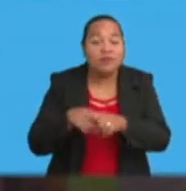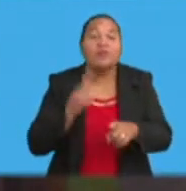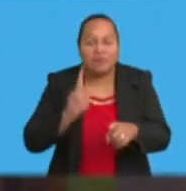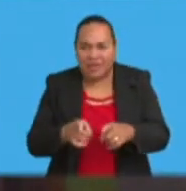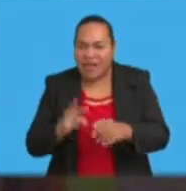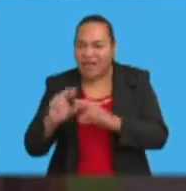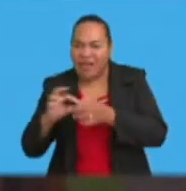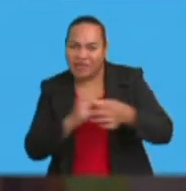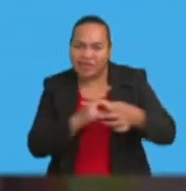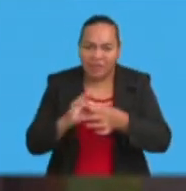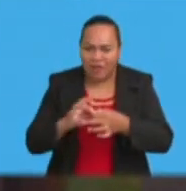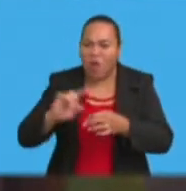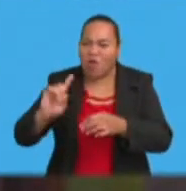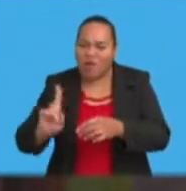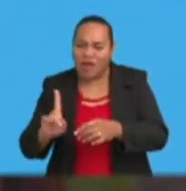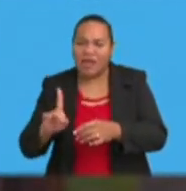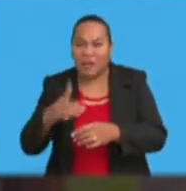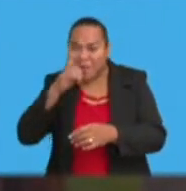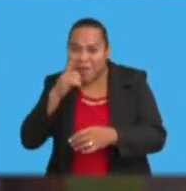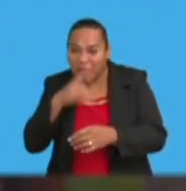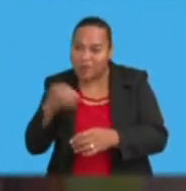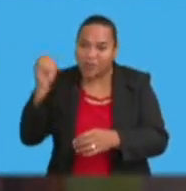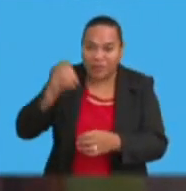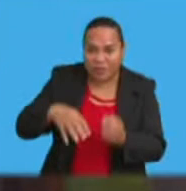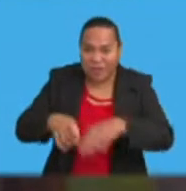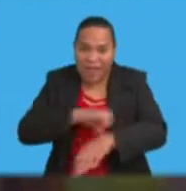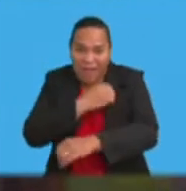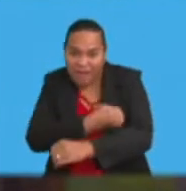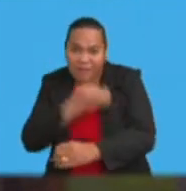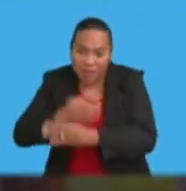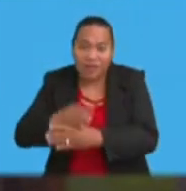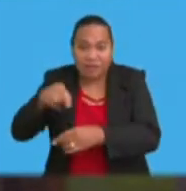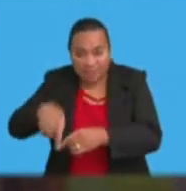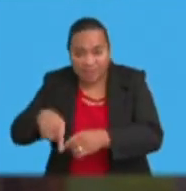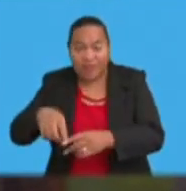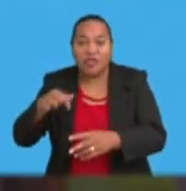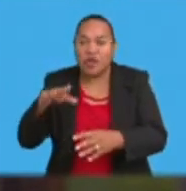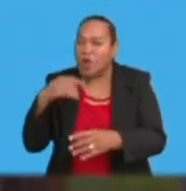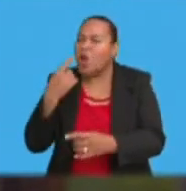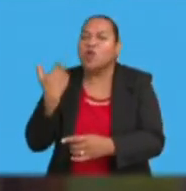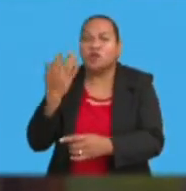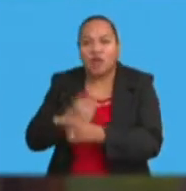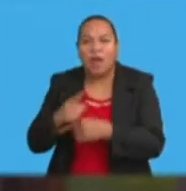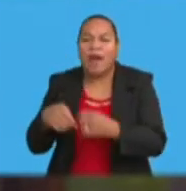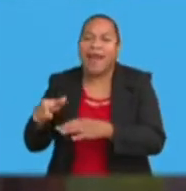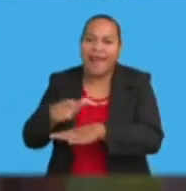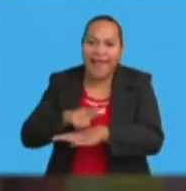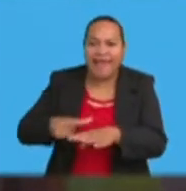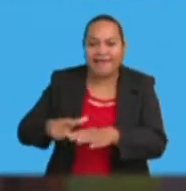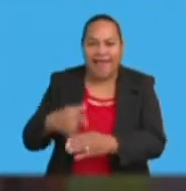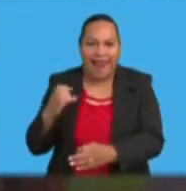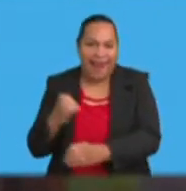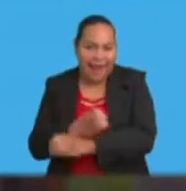output. What are the inputs? Inputs are people. They always talk about land, labor, and capital. The land that we have,